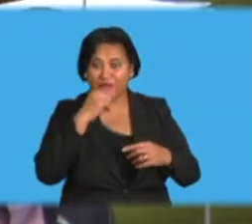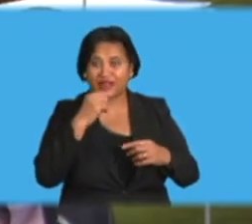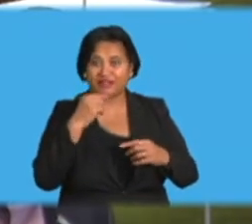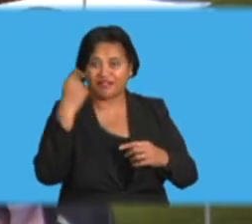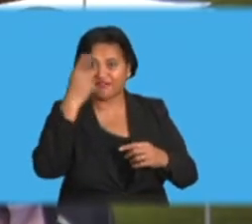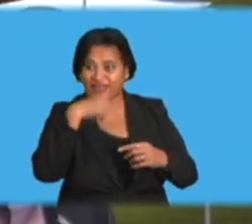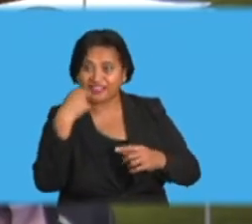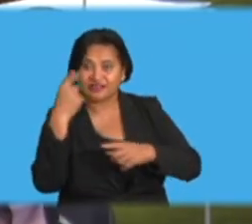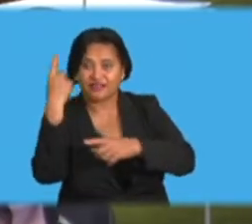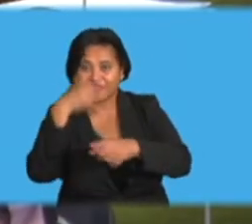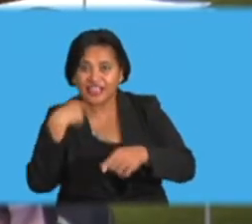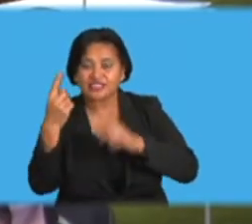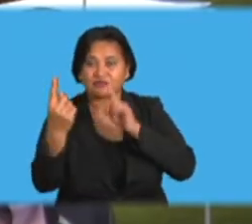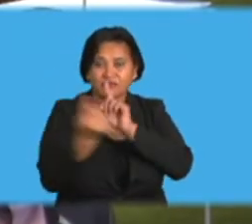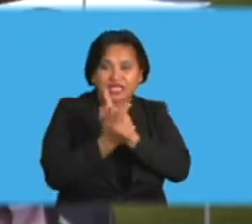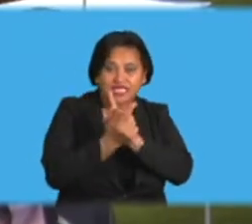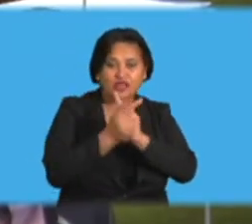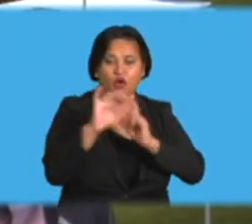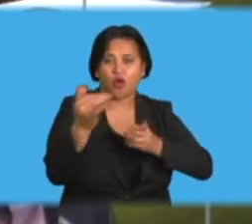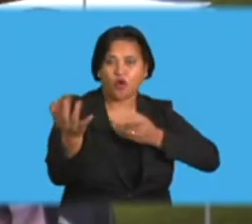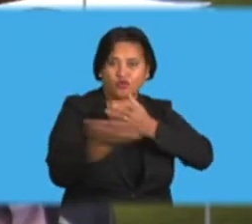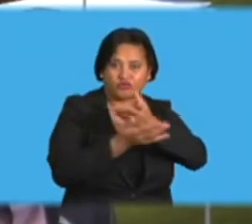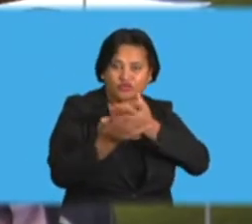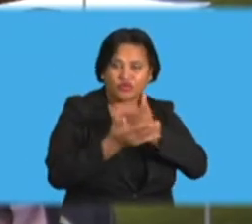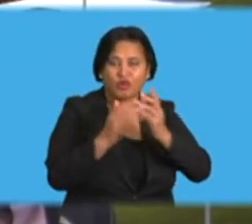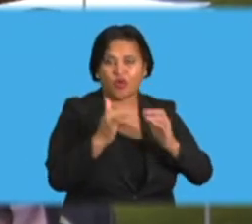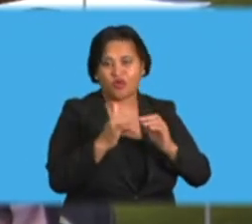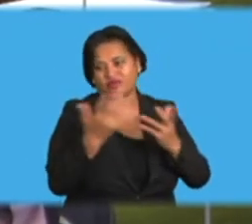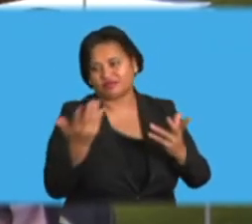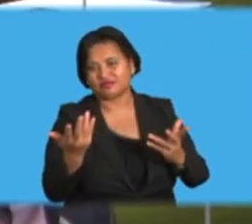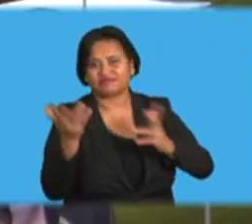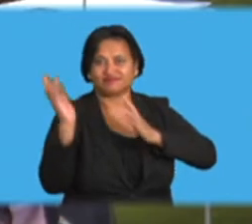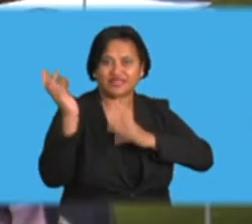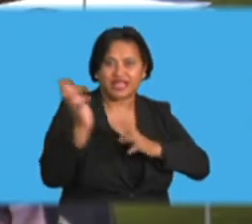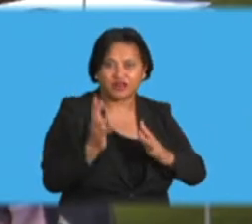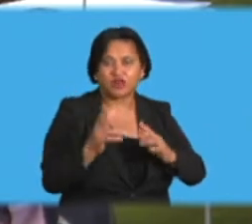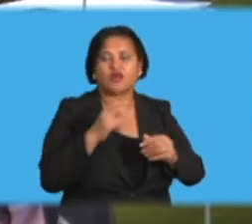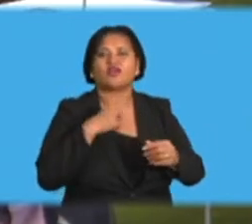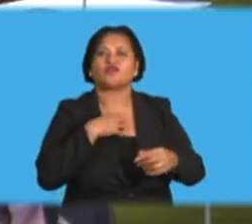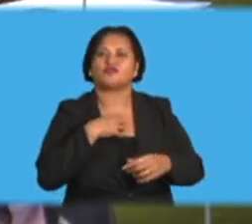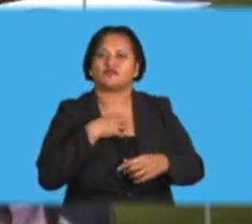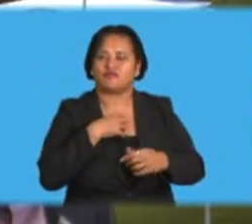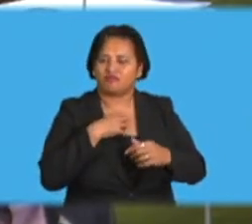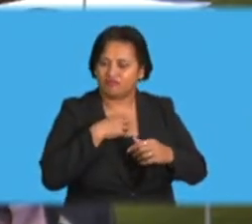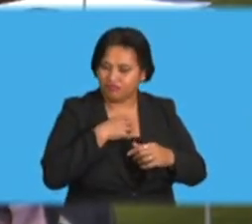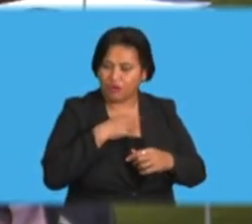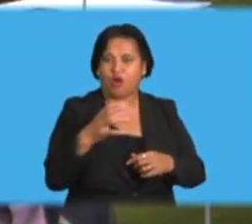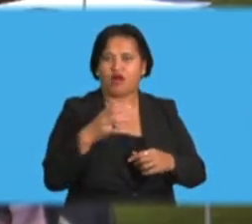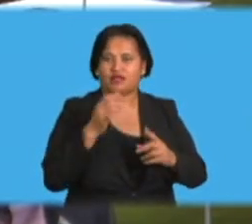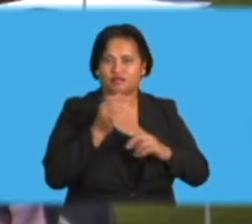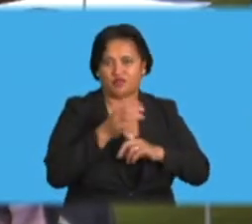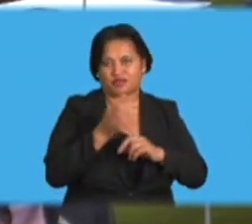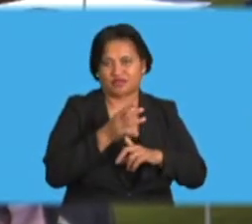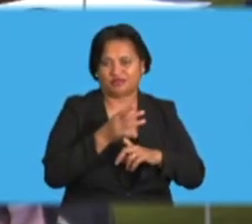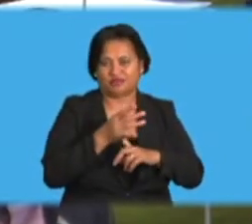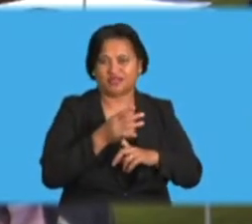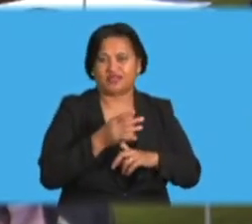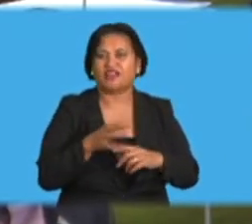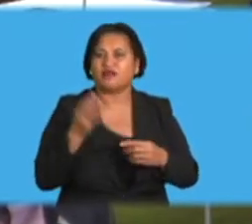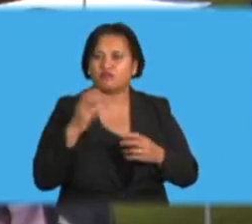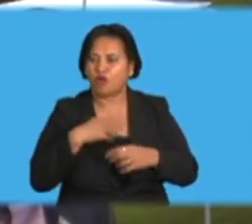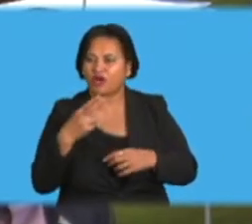important for tourism and hospitality sector, which is actually our strength and indeed our largest foreign exchange earner.